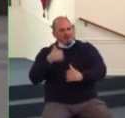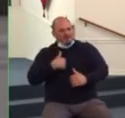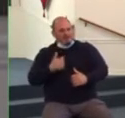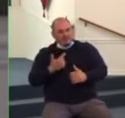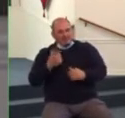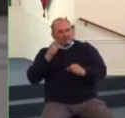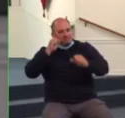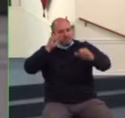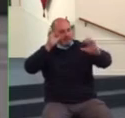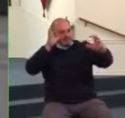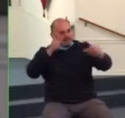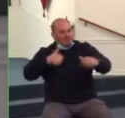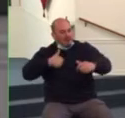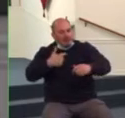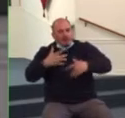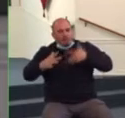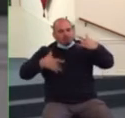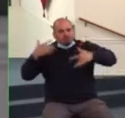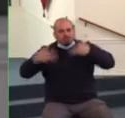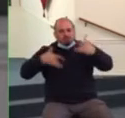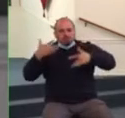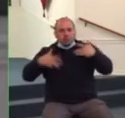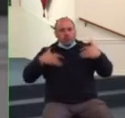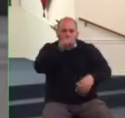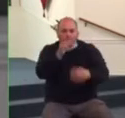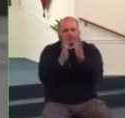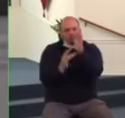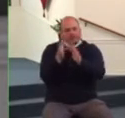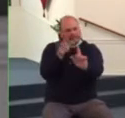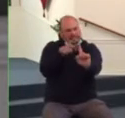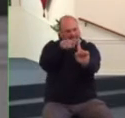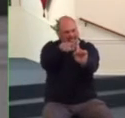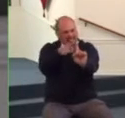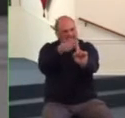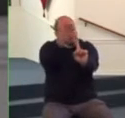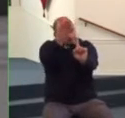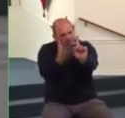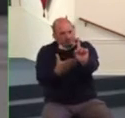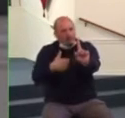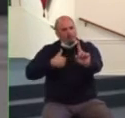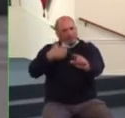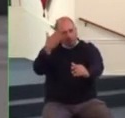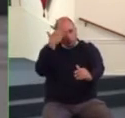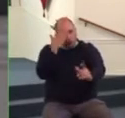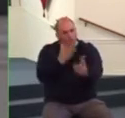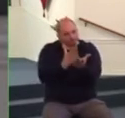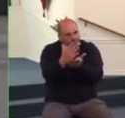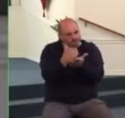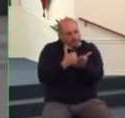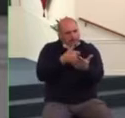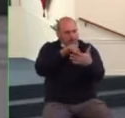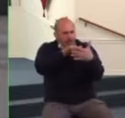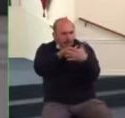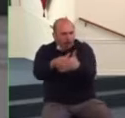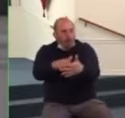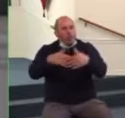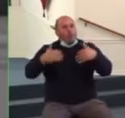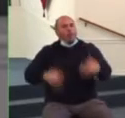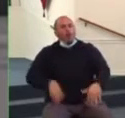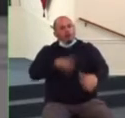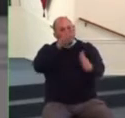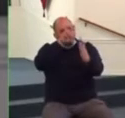delighted by Jesus. I love who Jesus is. The more I get to know him, the more I love who he is.